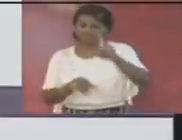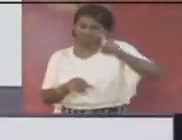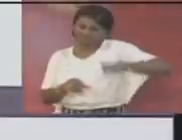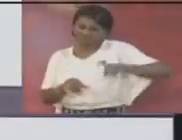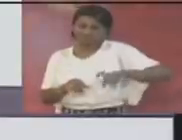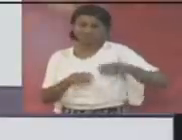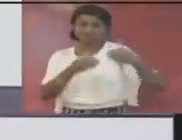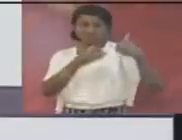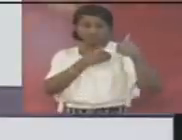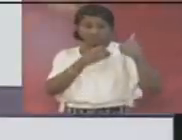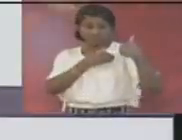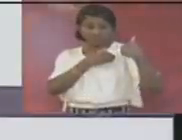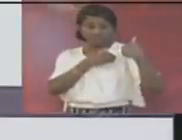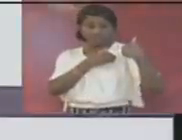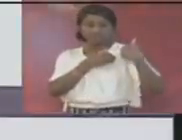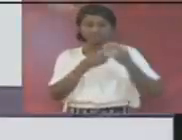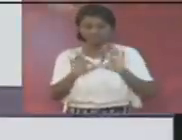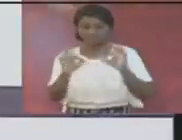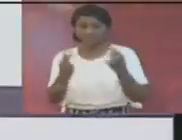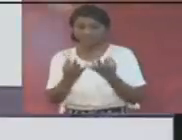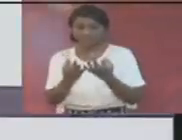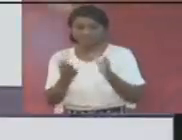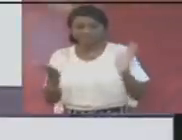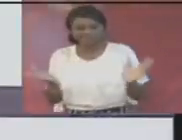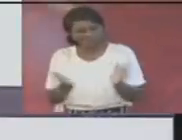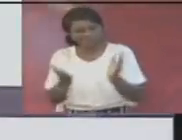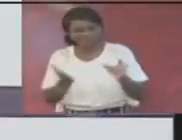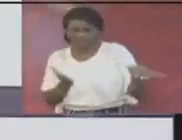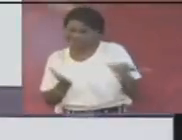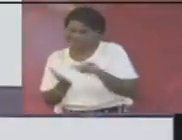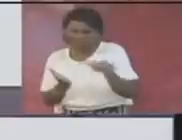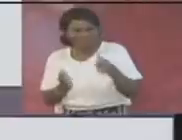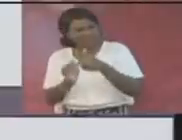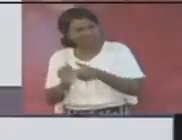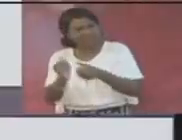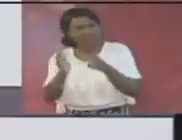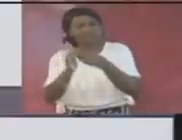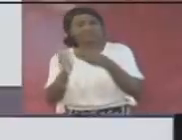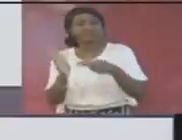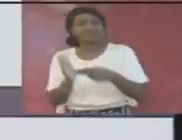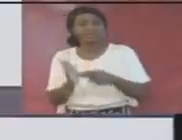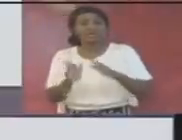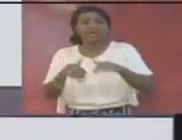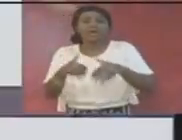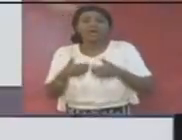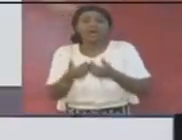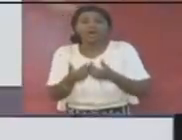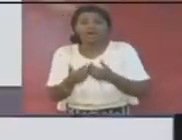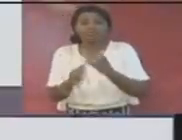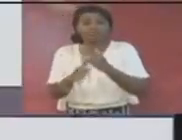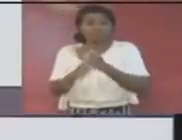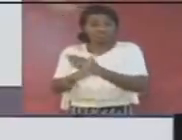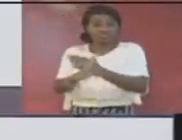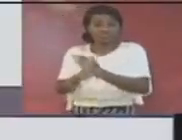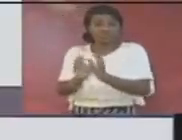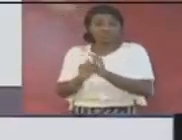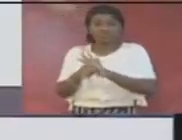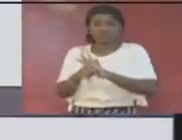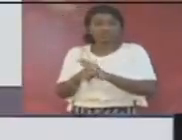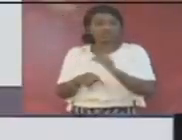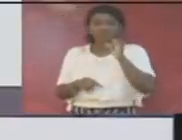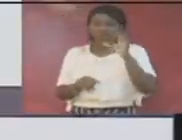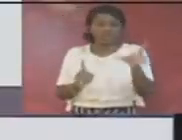and to encourage your family and your friends to do the same. The only way to prevent long COVID is to prevent